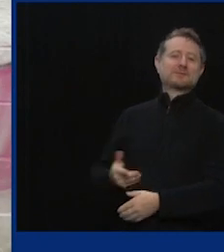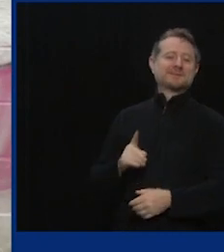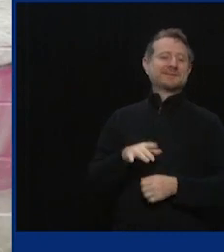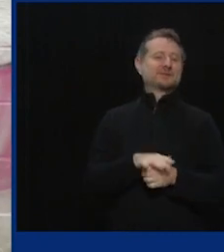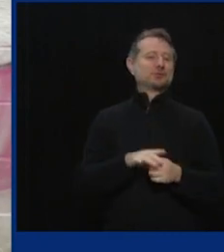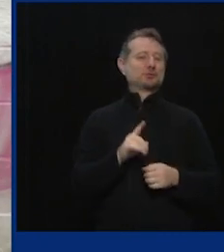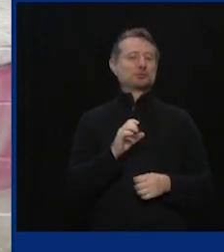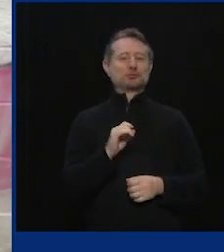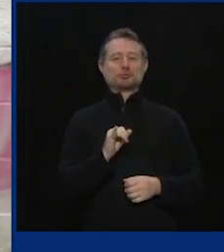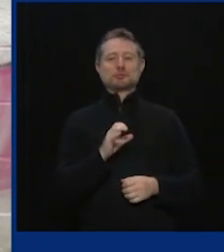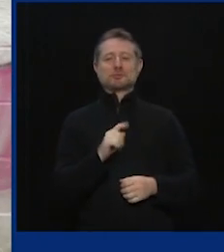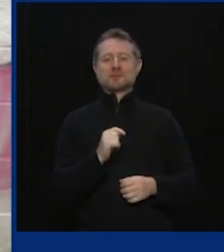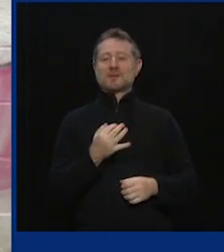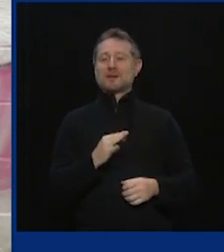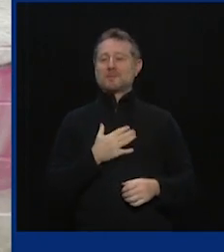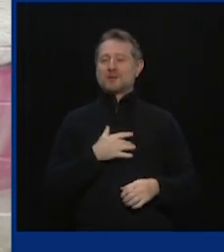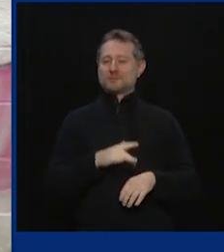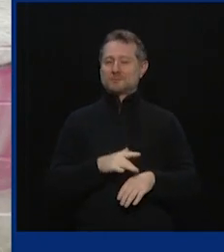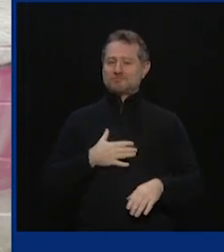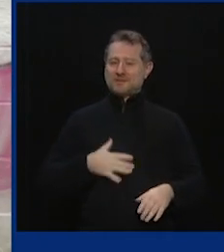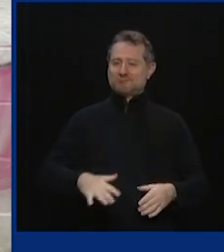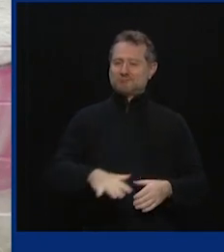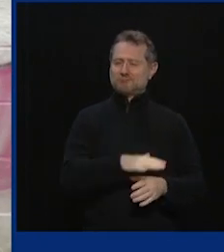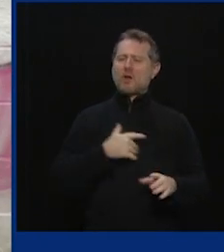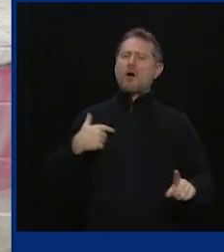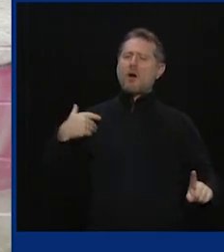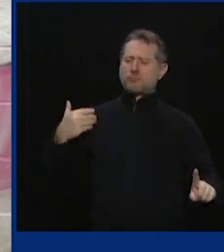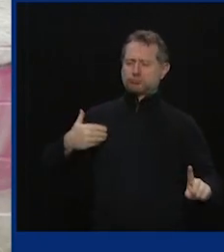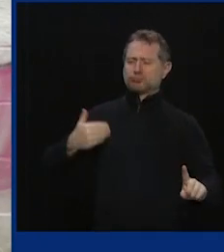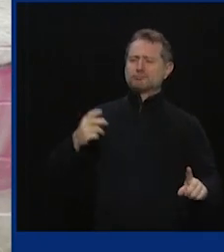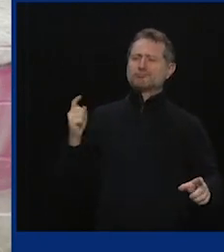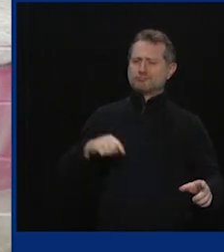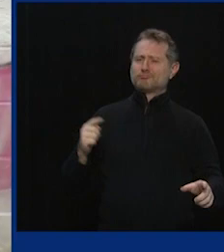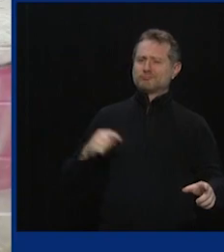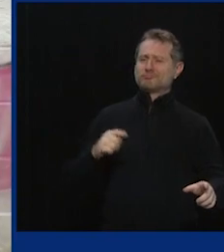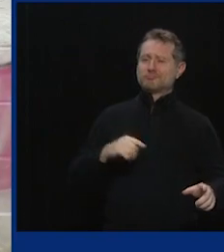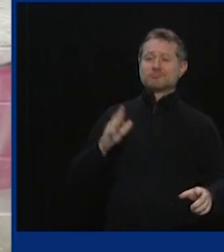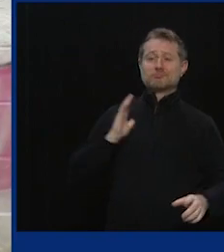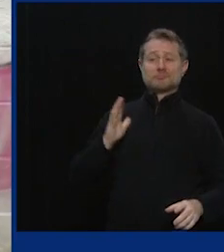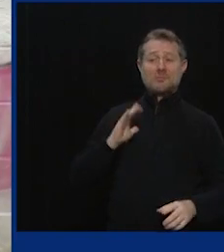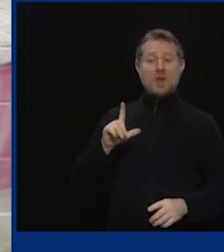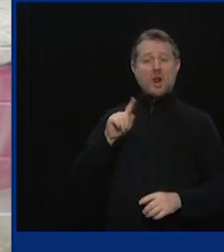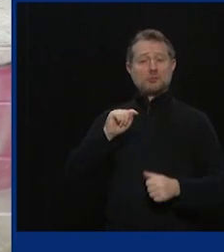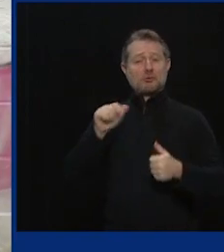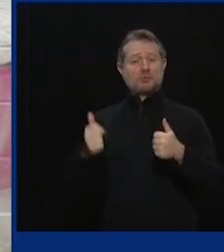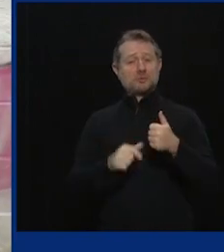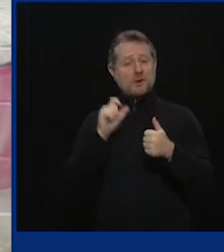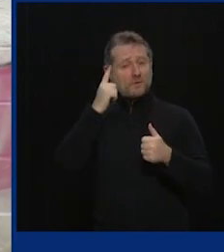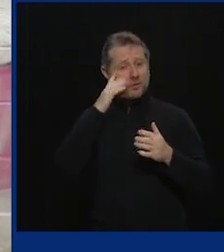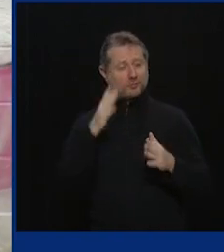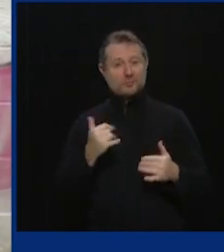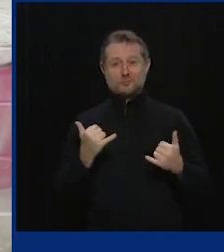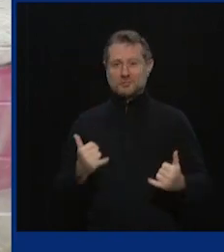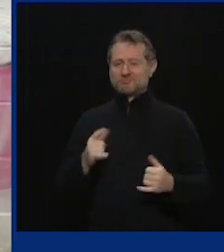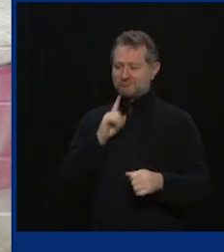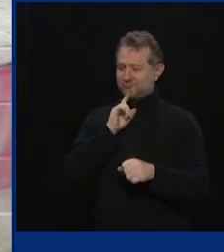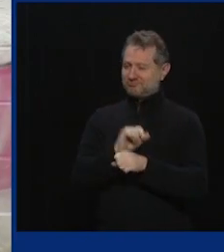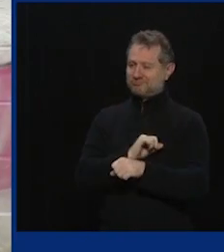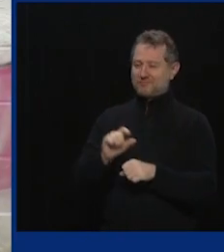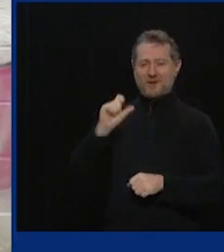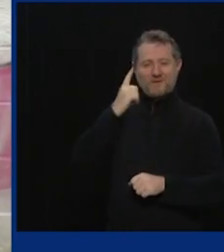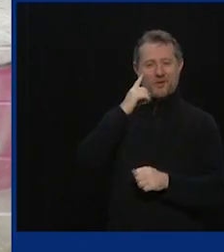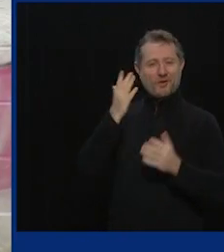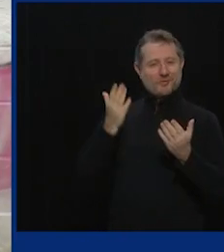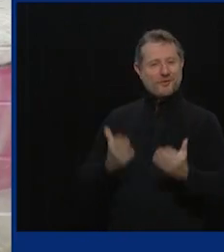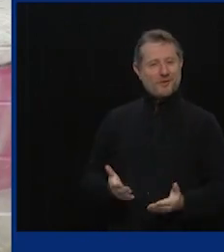several occasions, first as Lieutenant Governor and now as our duly sworn governor. Today I'm excited to be here